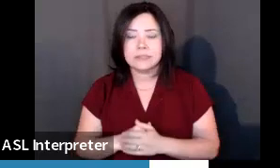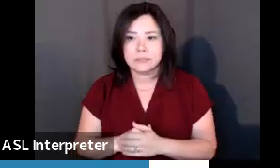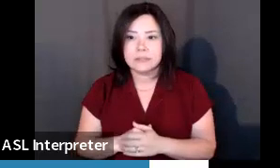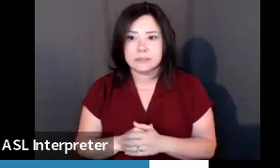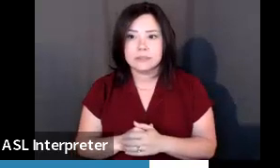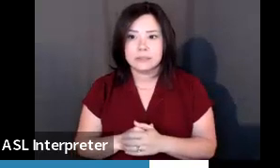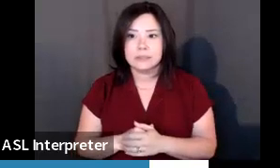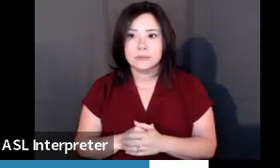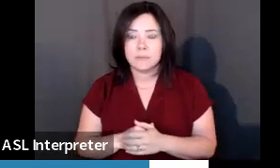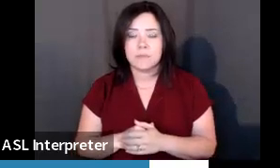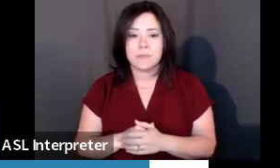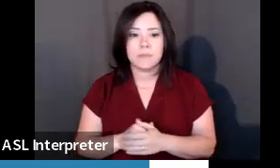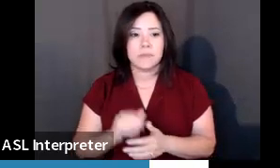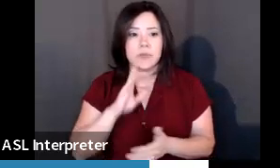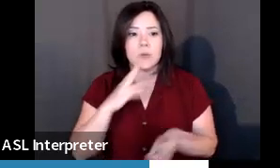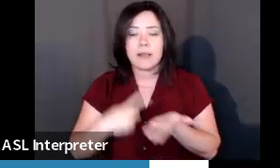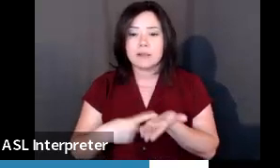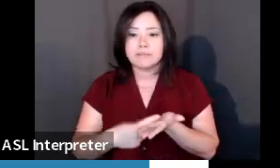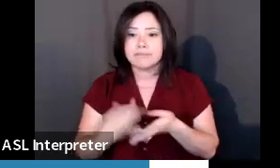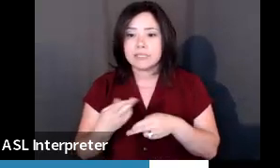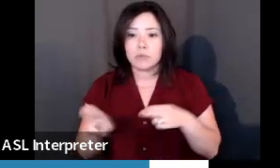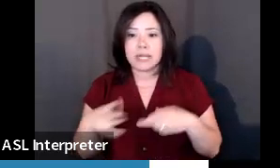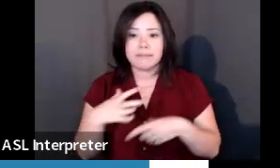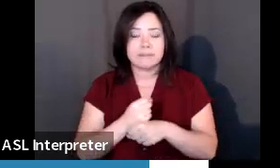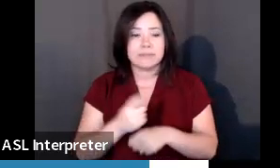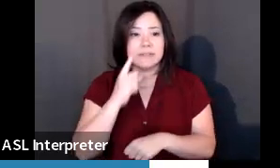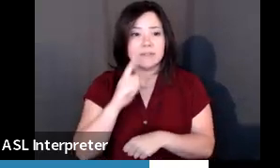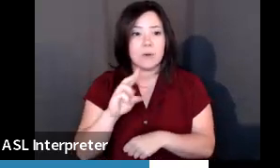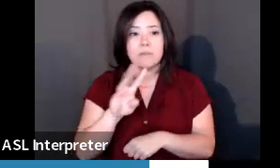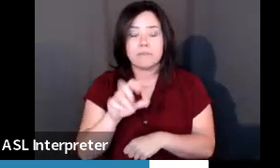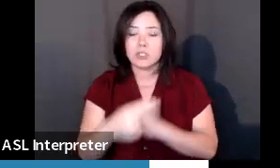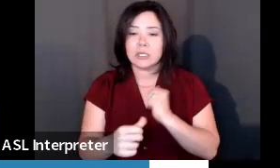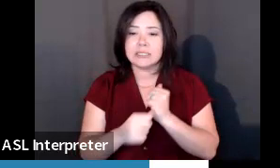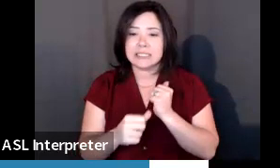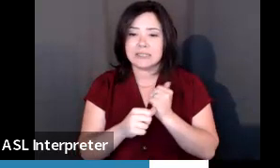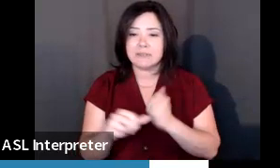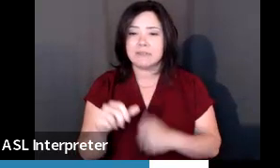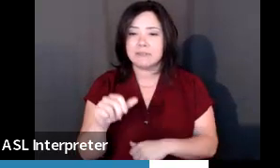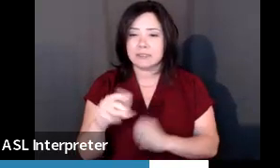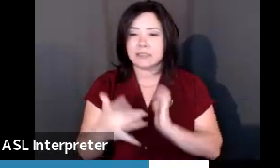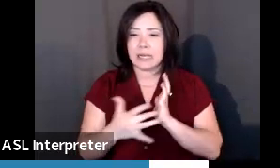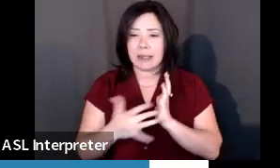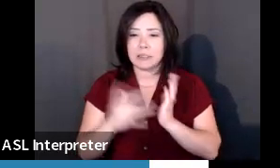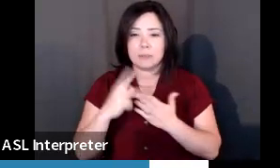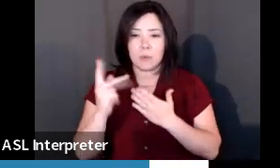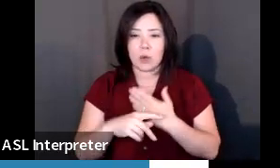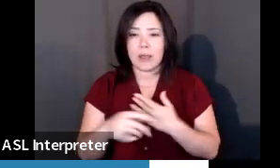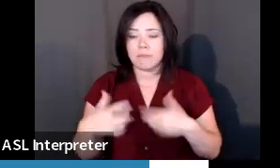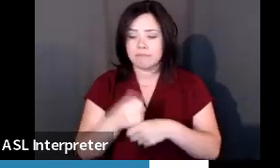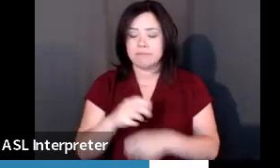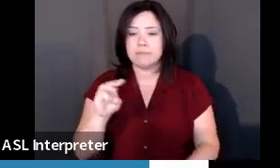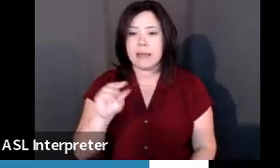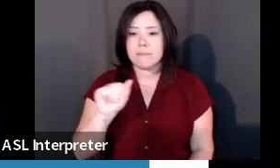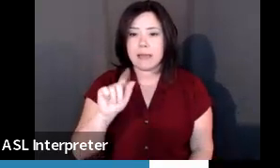going to go over a brief overview of the Michigan Assistive Technology Program, or MATP.